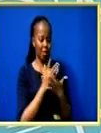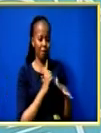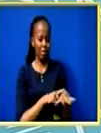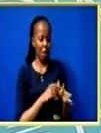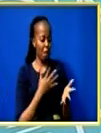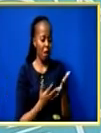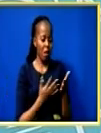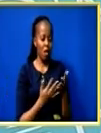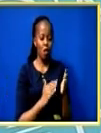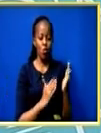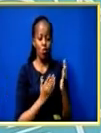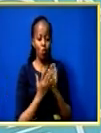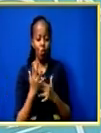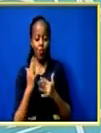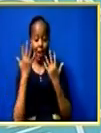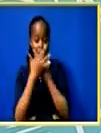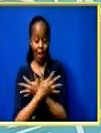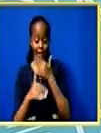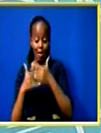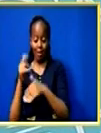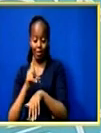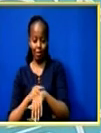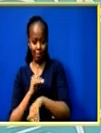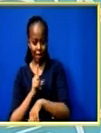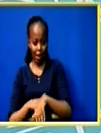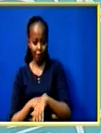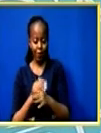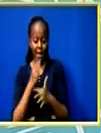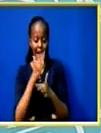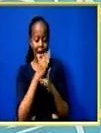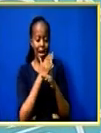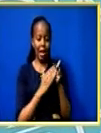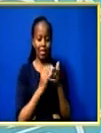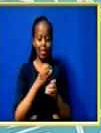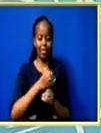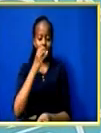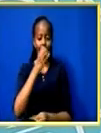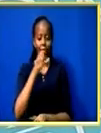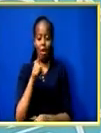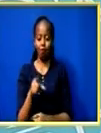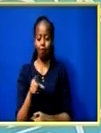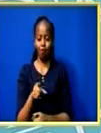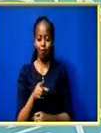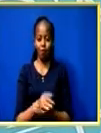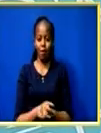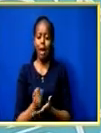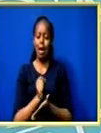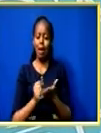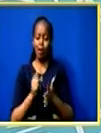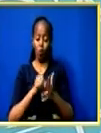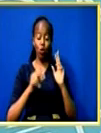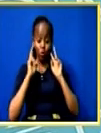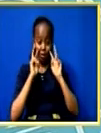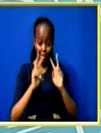like maybe overnight. The next day, you cut the stem of that seedling. Write your